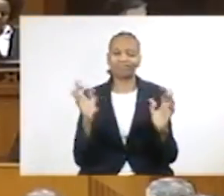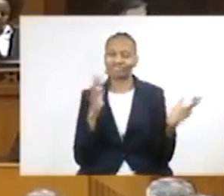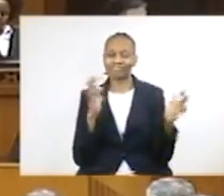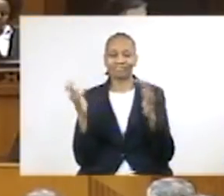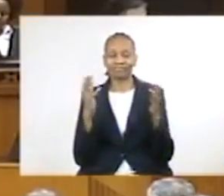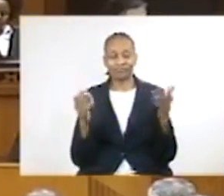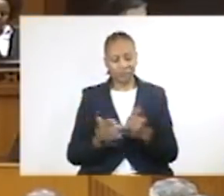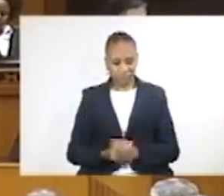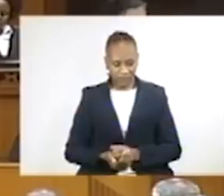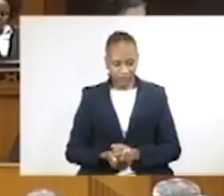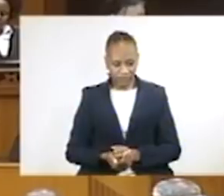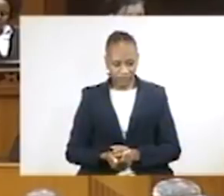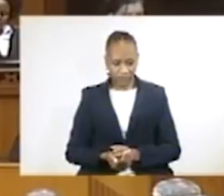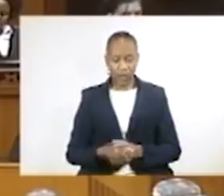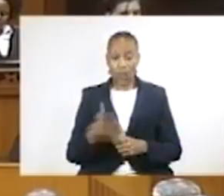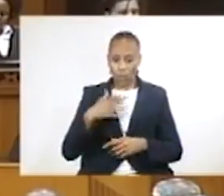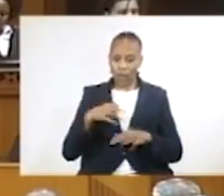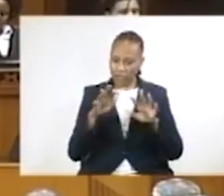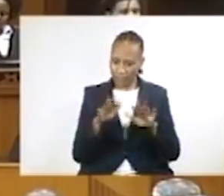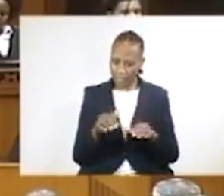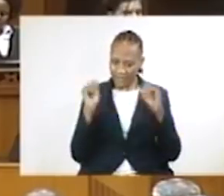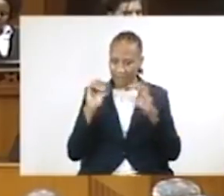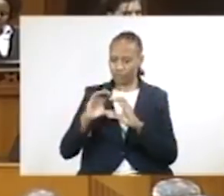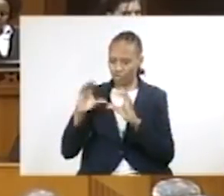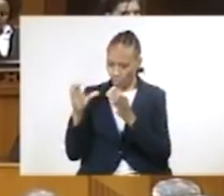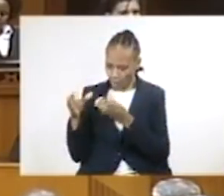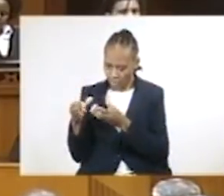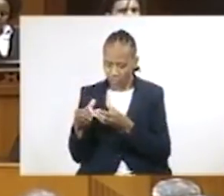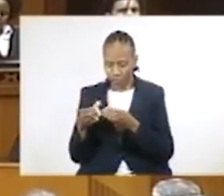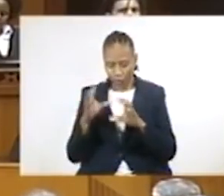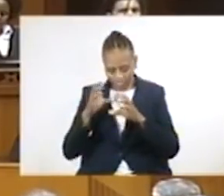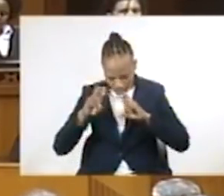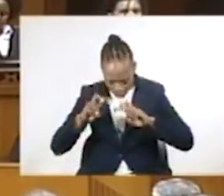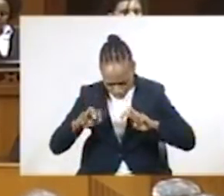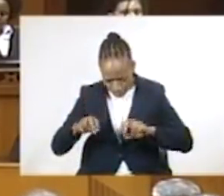would like to be properly advised to come back to this House on a ruling